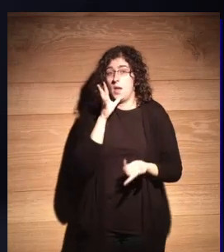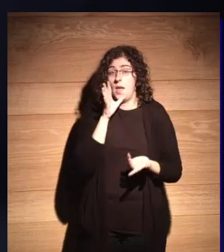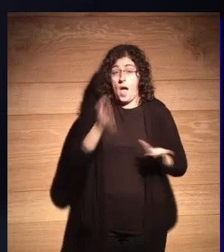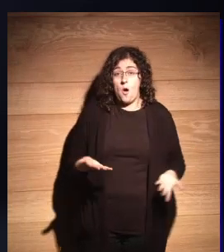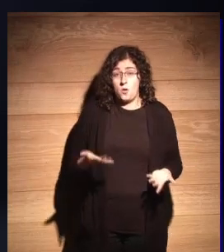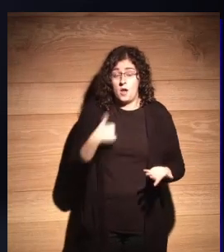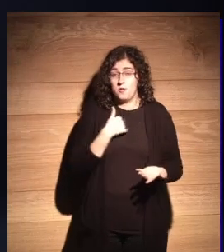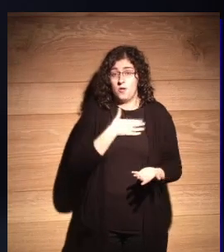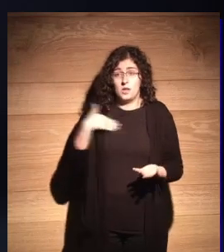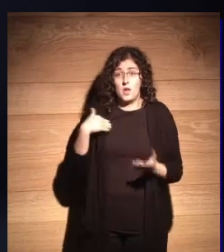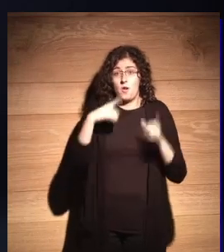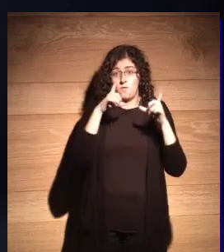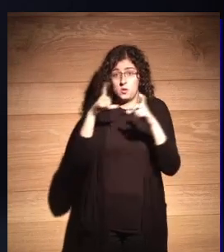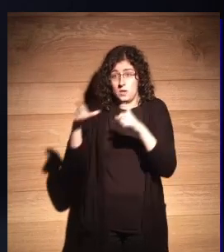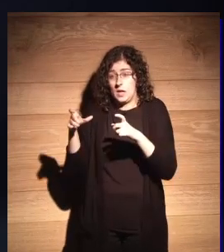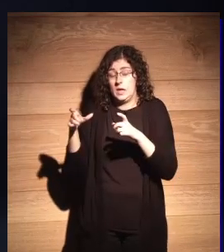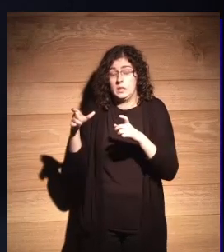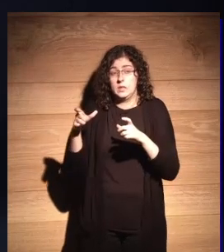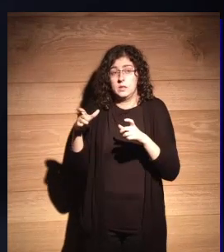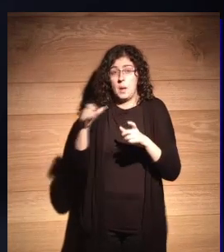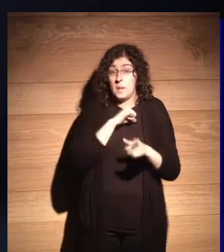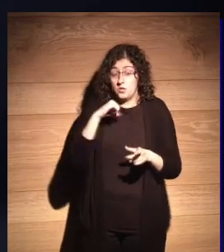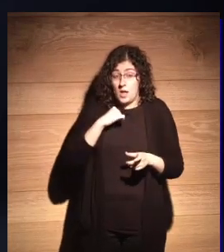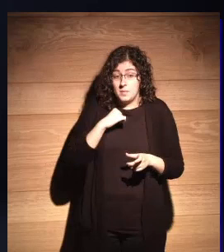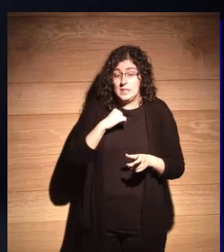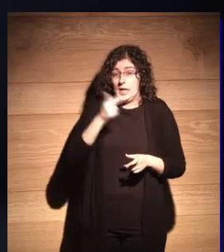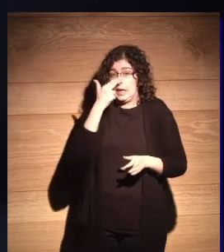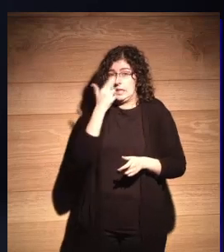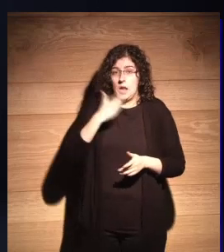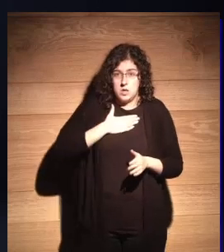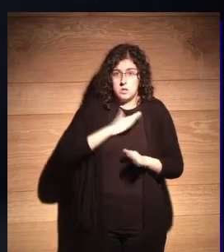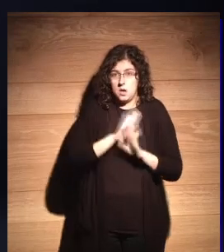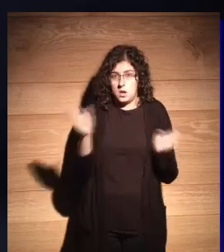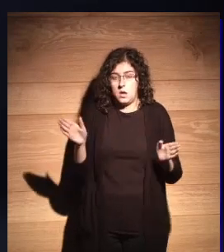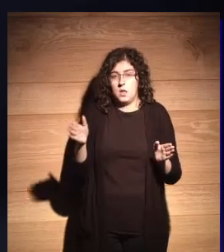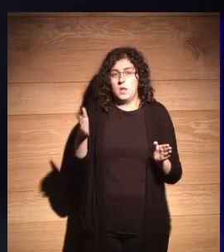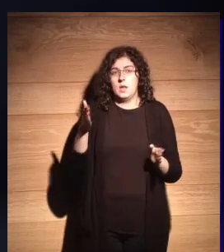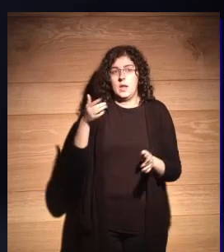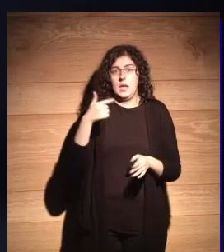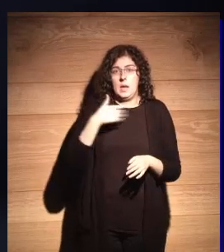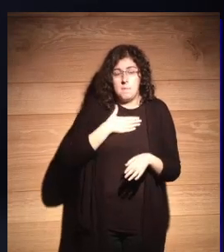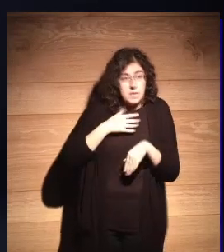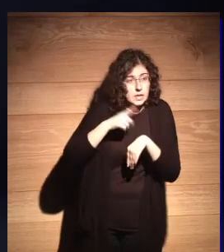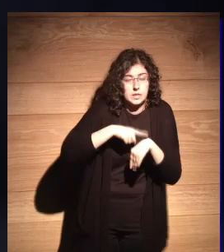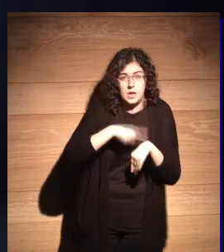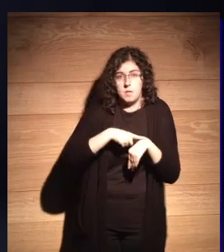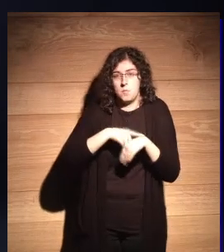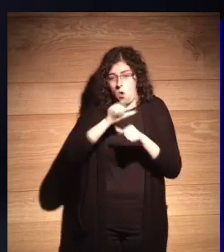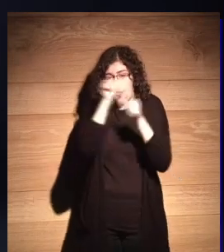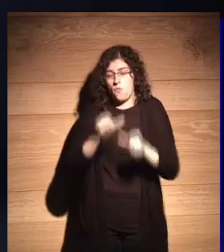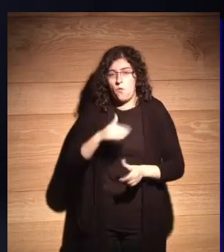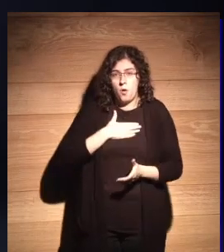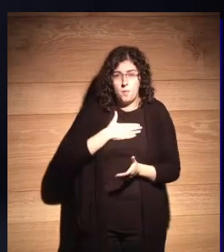what personally interests me in my own time, in my own way. I